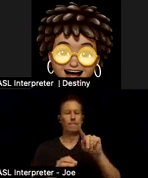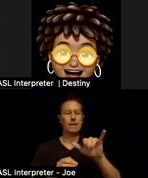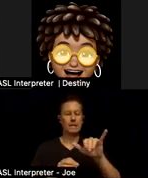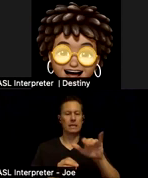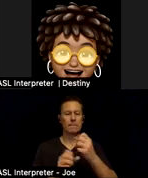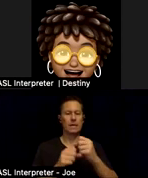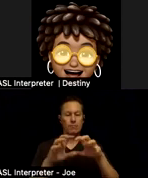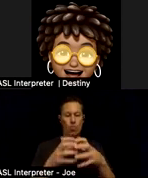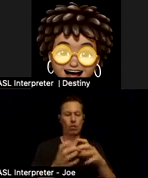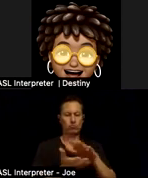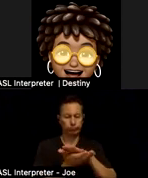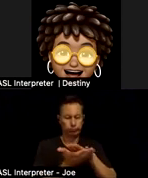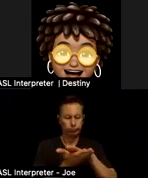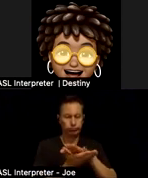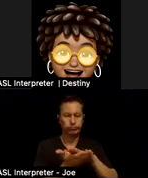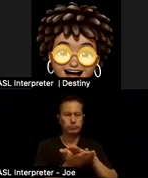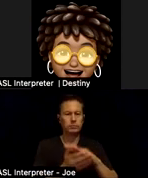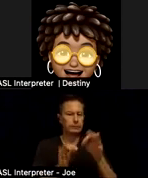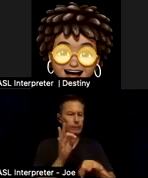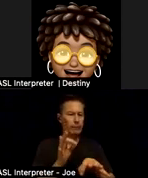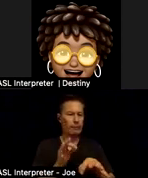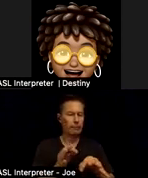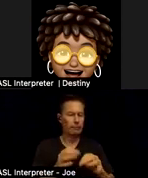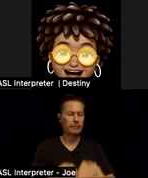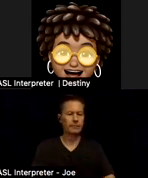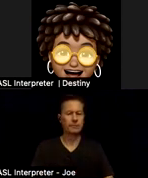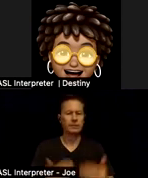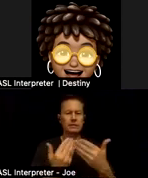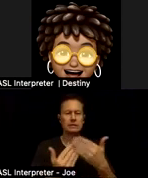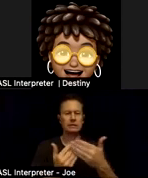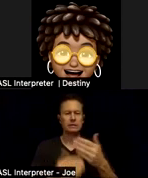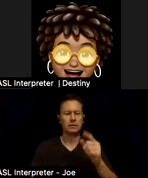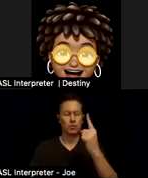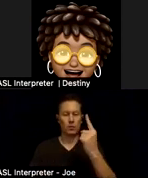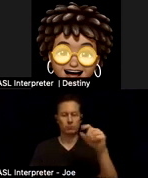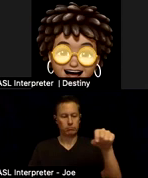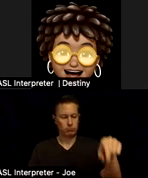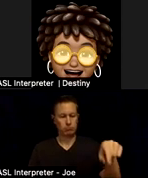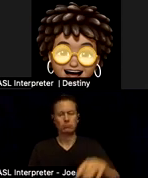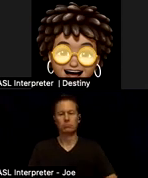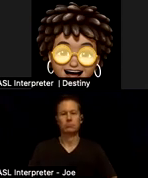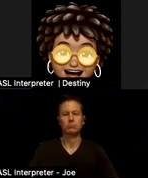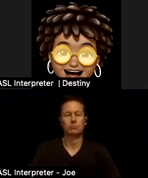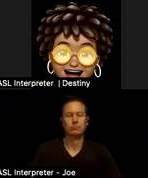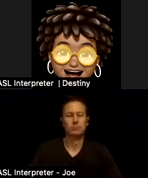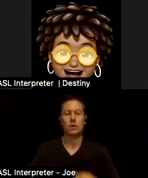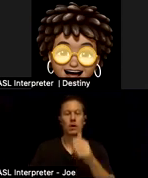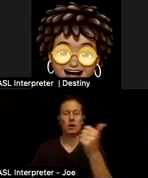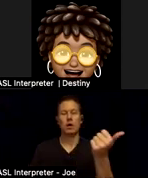like that. Very simple to do. It's one right there. We'll take another piece.